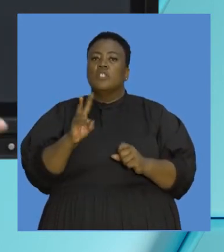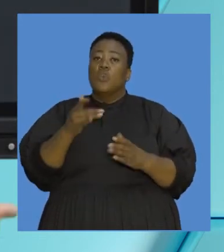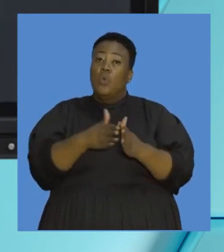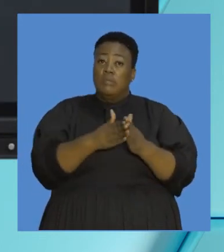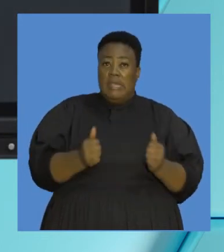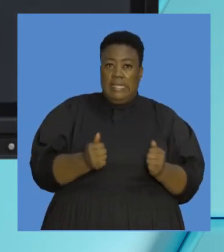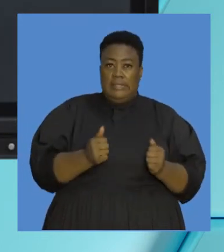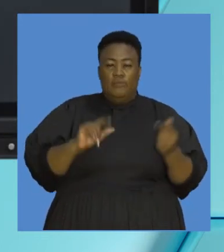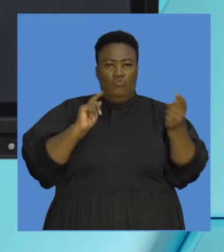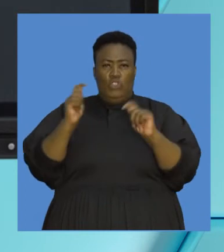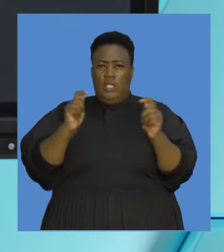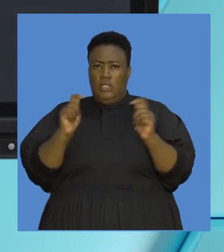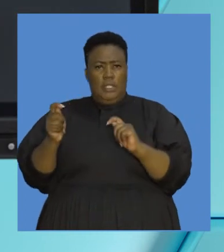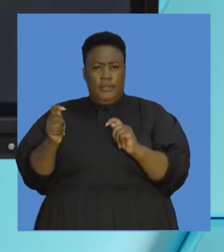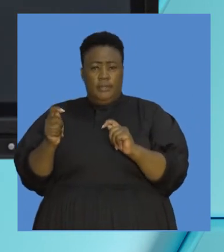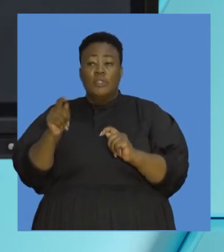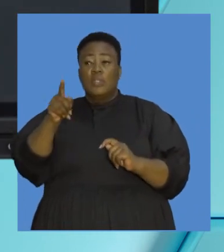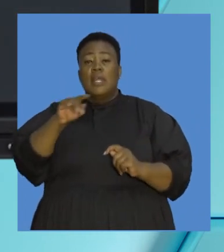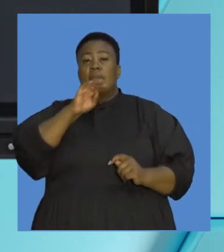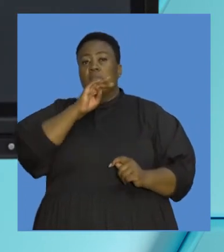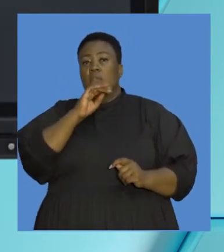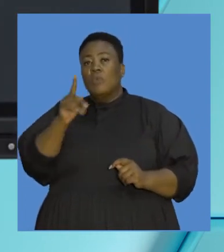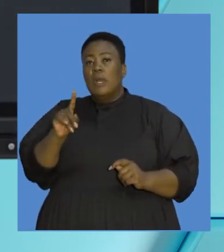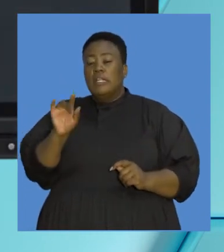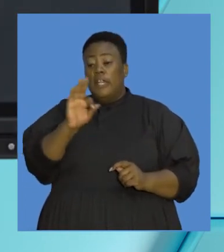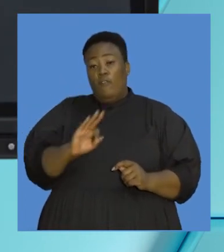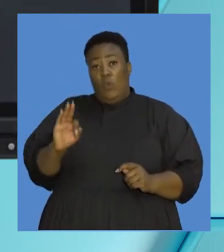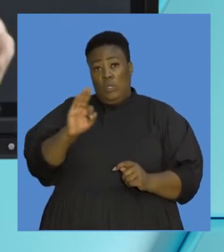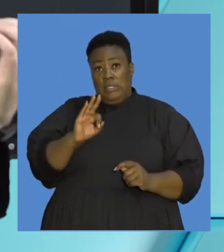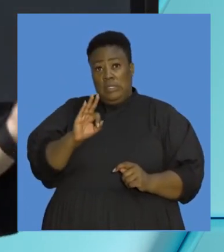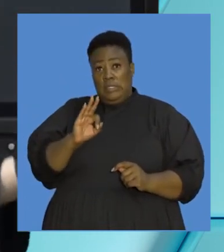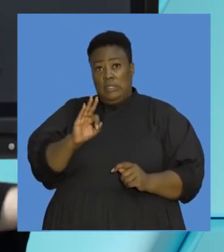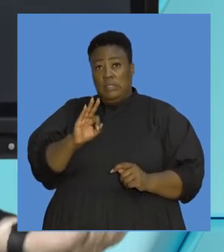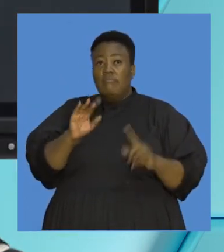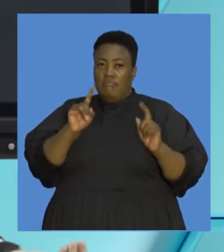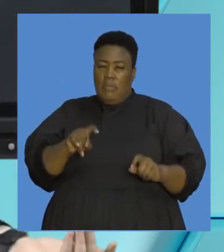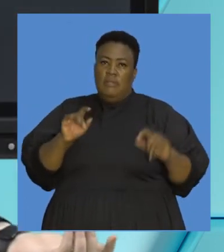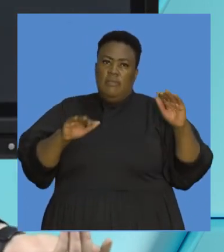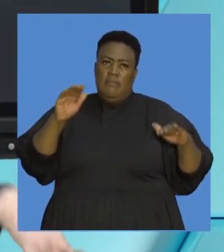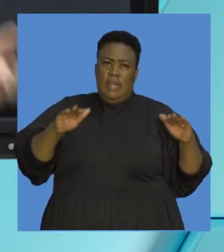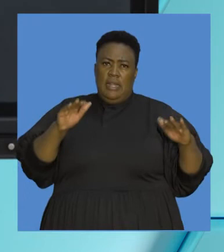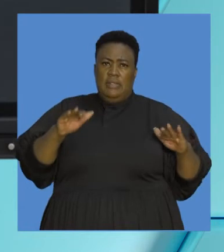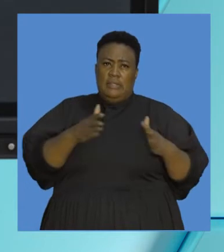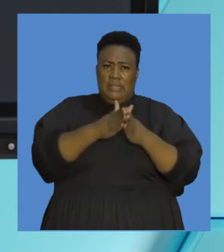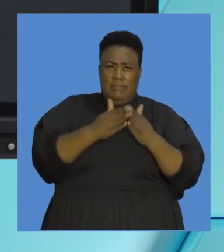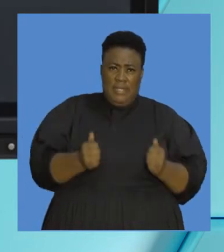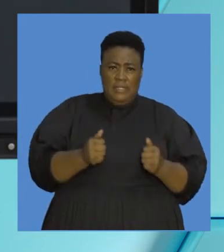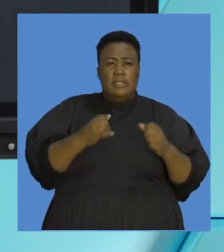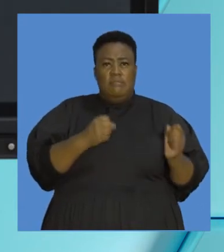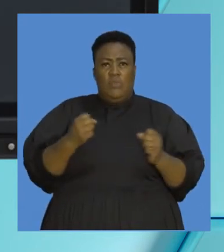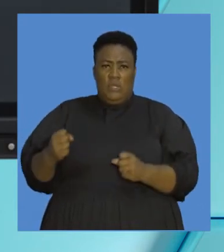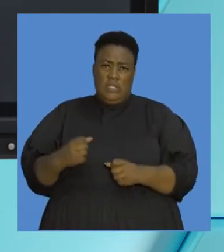isn't changing. That tells me that the forces must be balanced. The speed